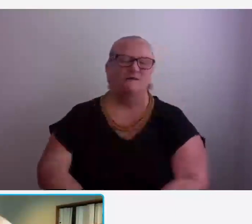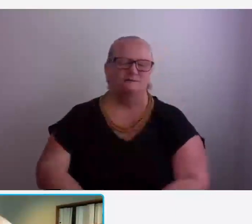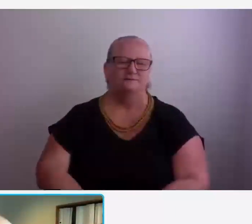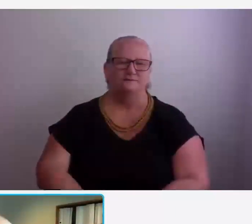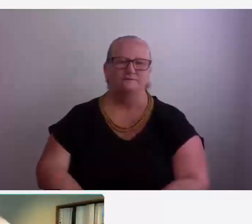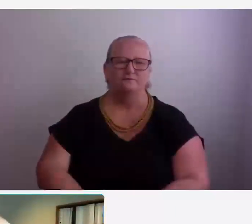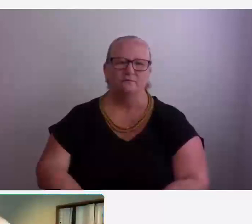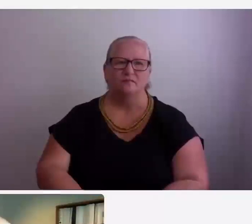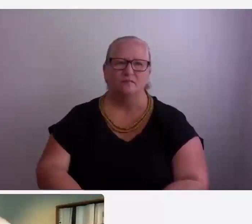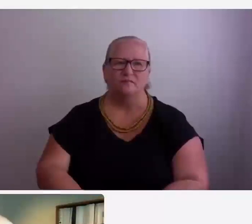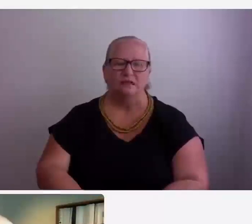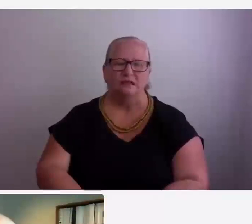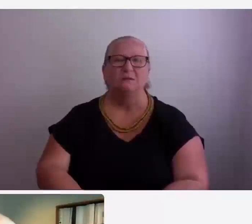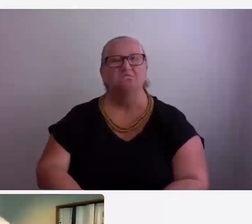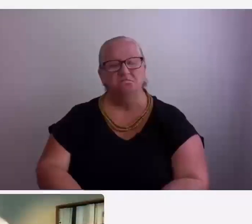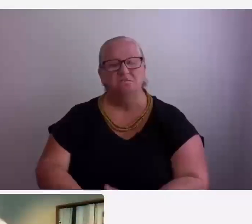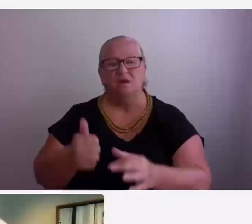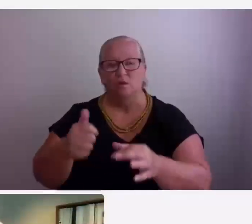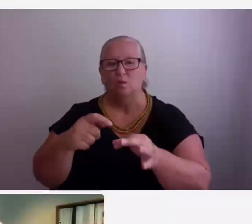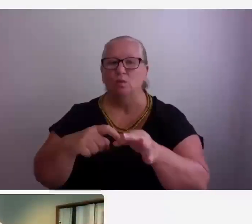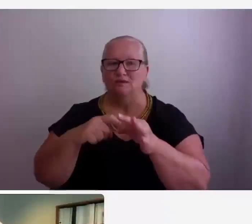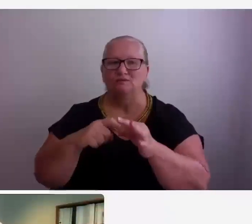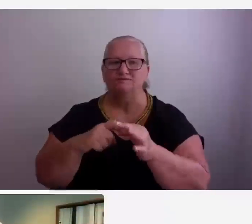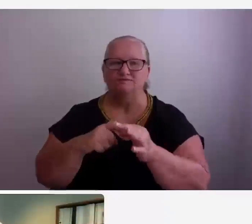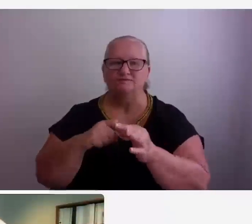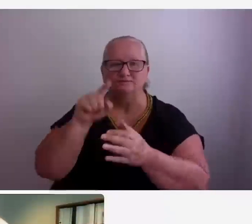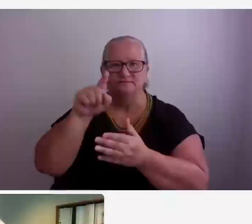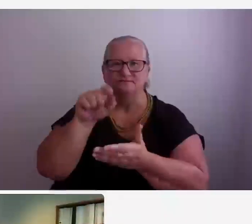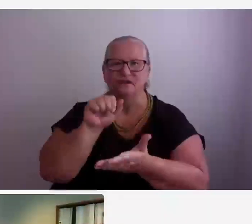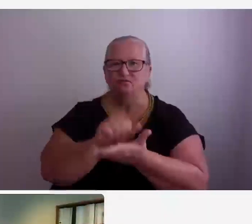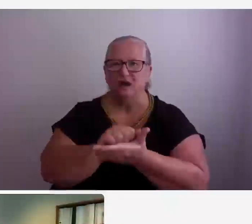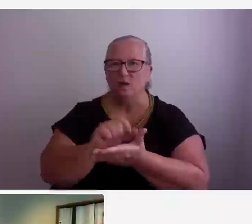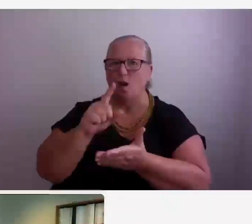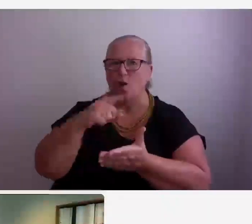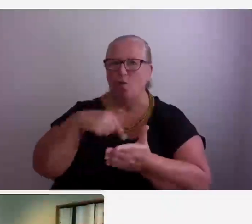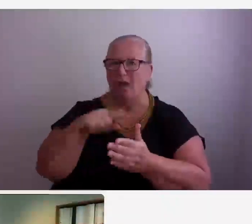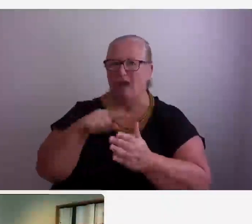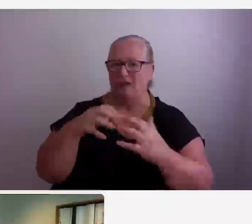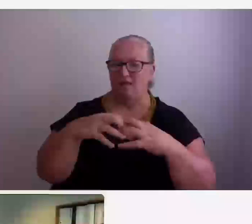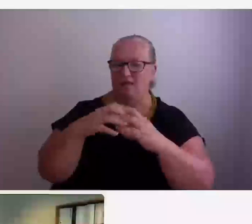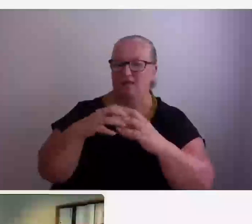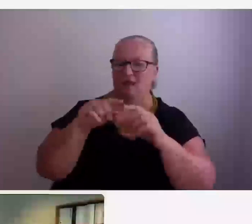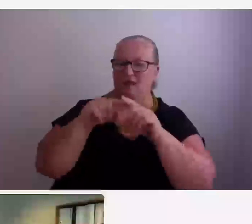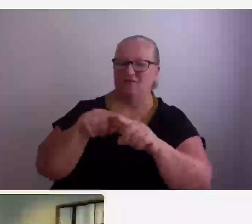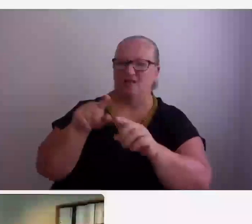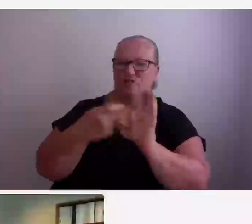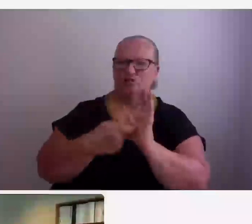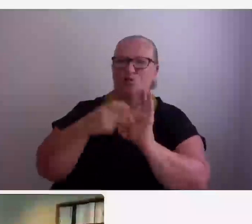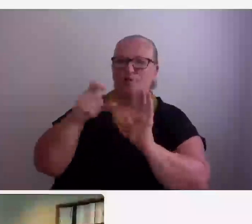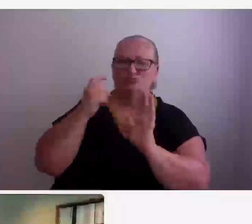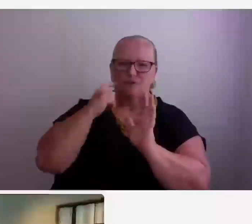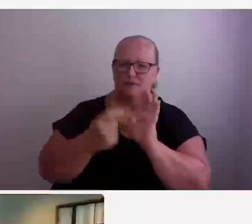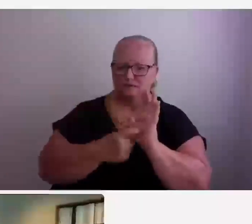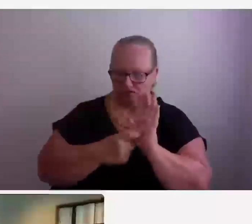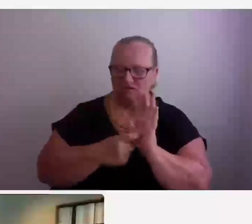Yeah, look, that's a really good question. So you're right. I guess what we're implementing is consistent with the Royal Commission in terms of the professions that